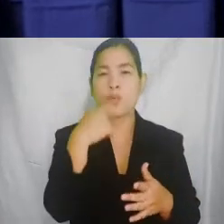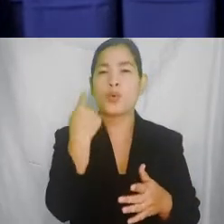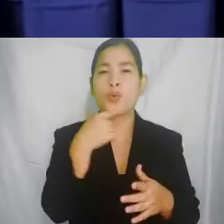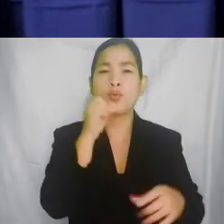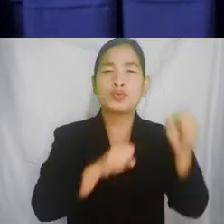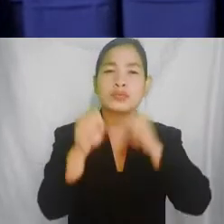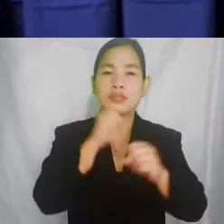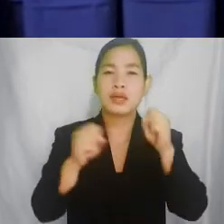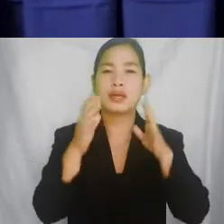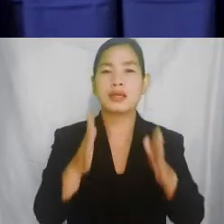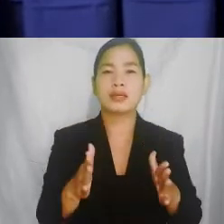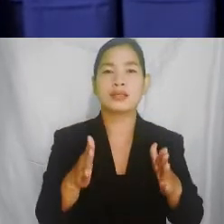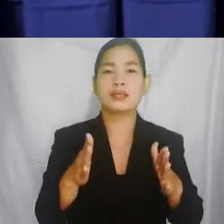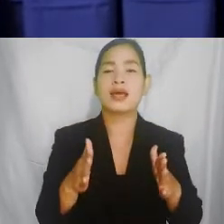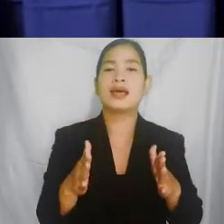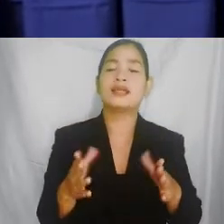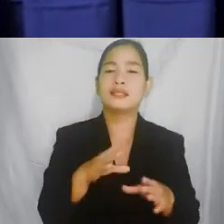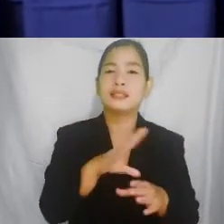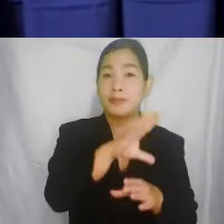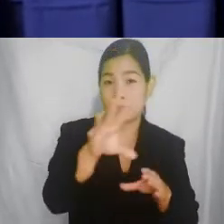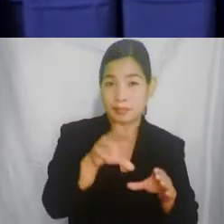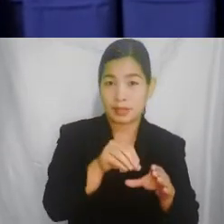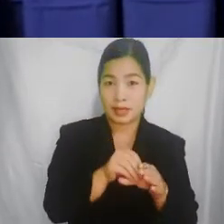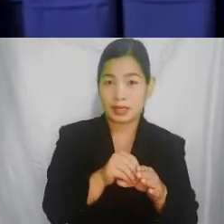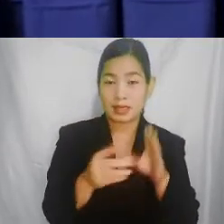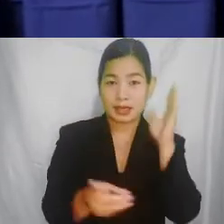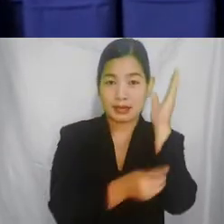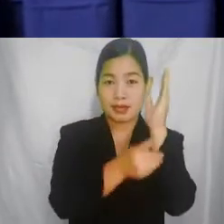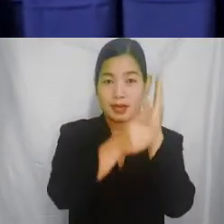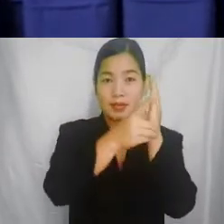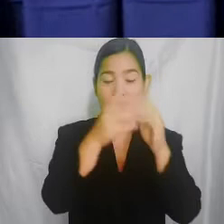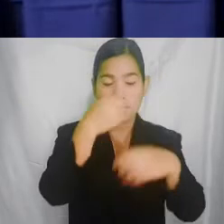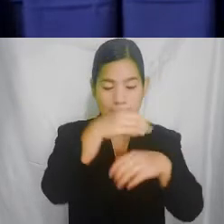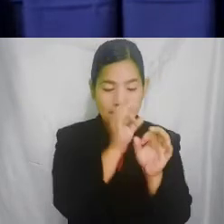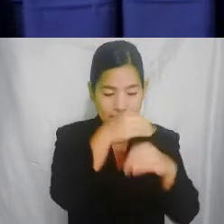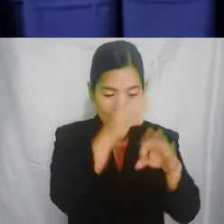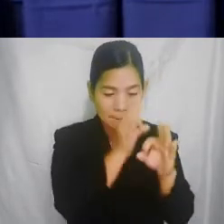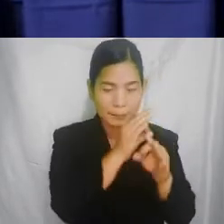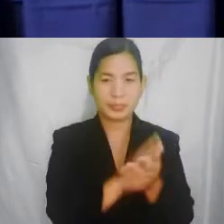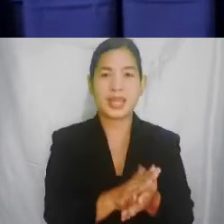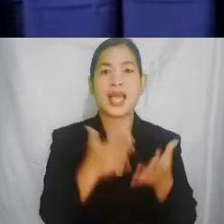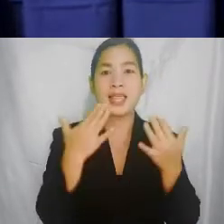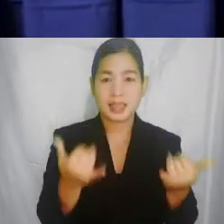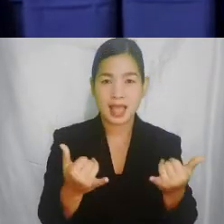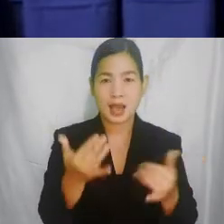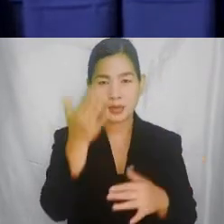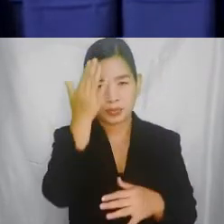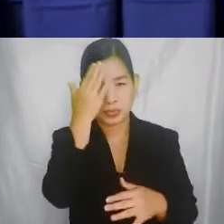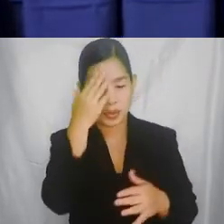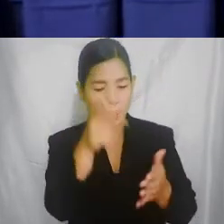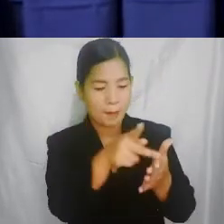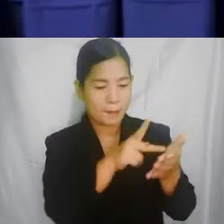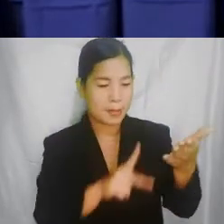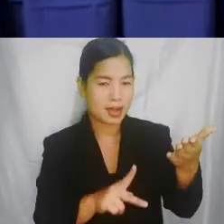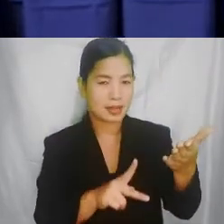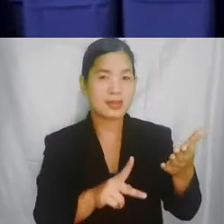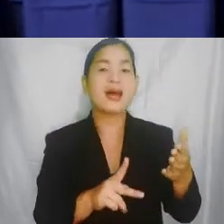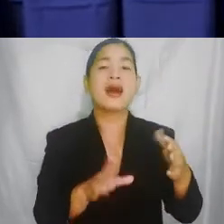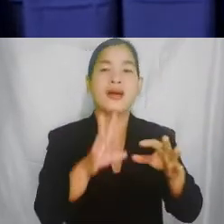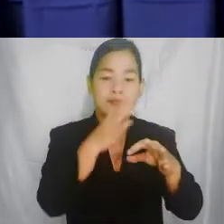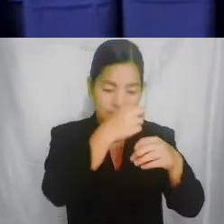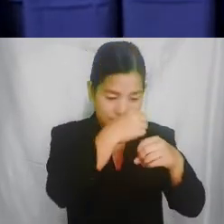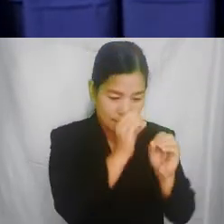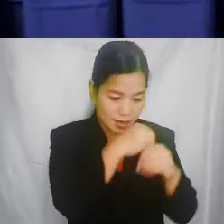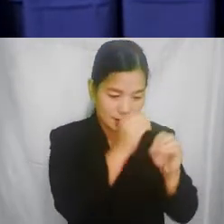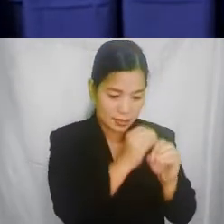microscope. At this point, we'll get to know the parts of a microscope and their corresponding functions.